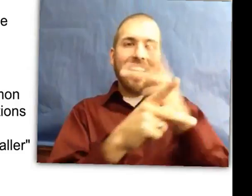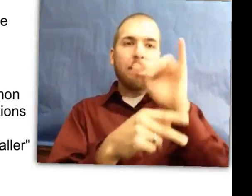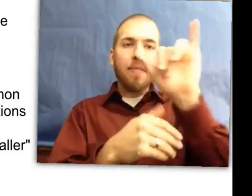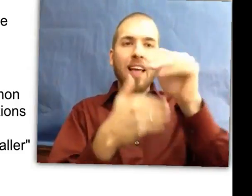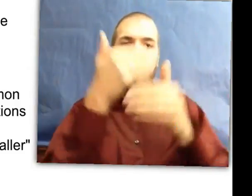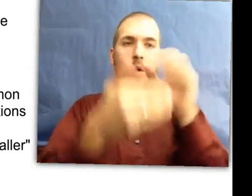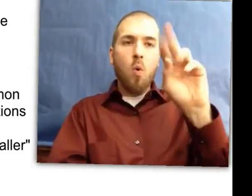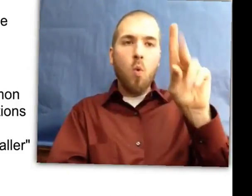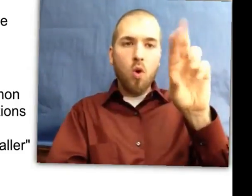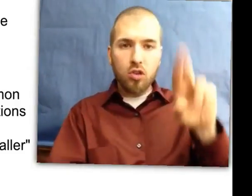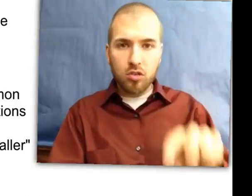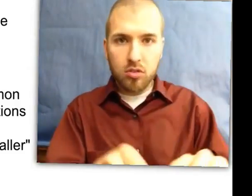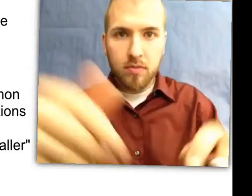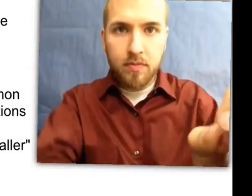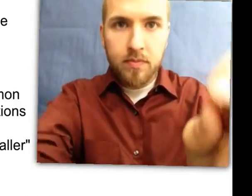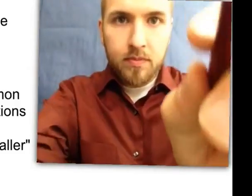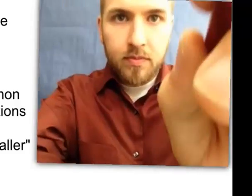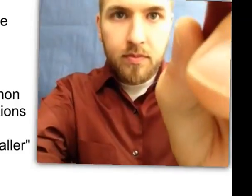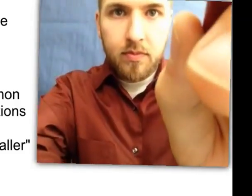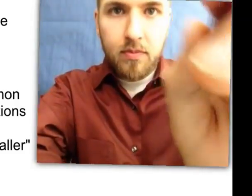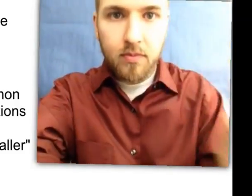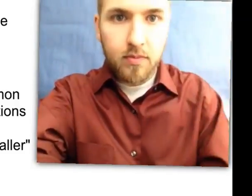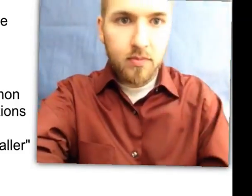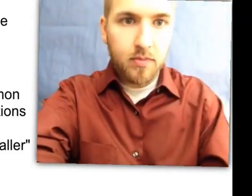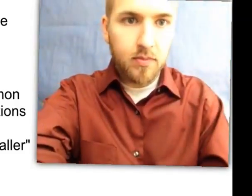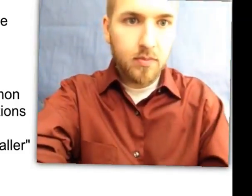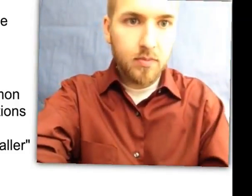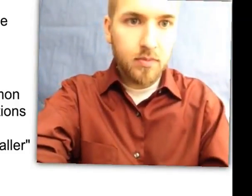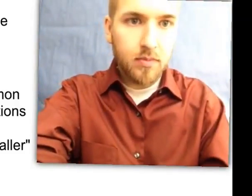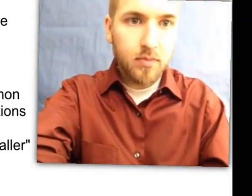Let's look at this on the paper. Hang on.